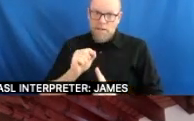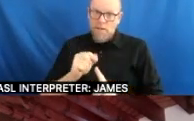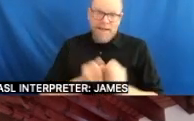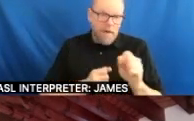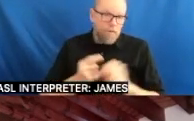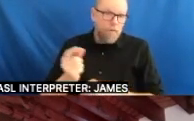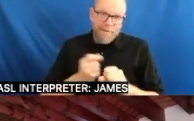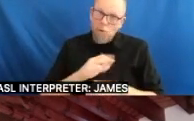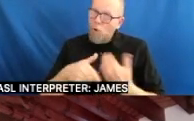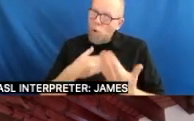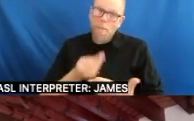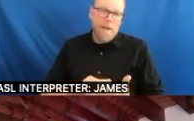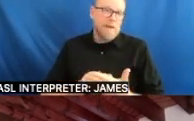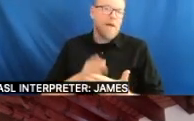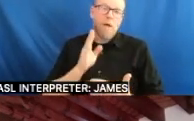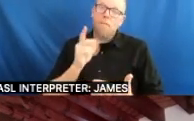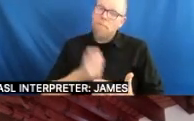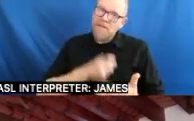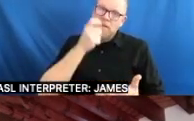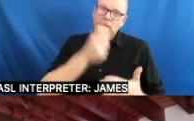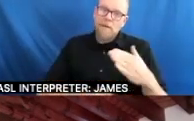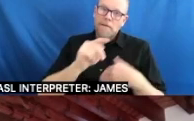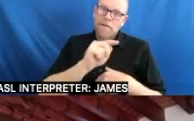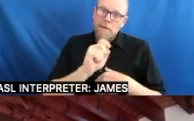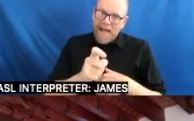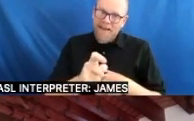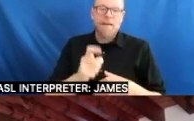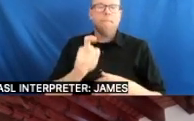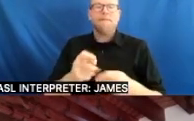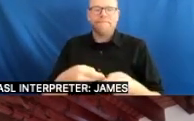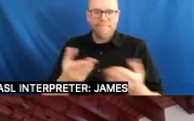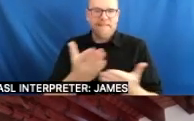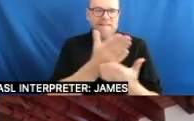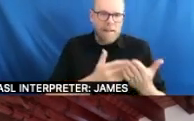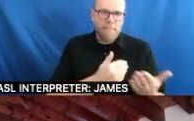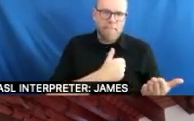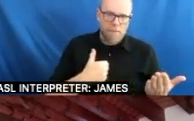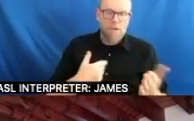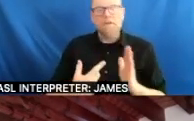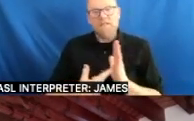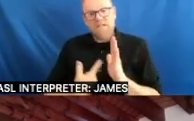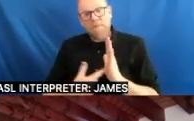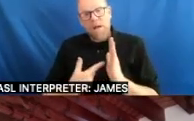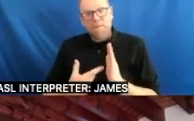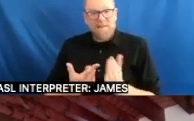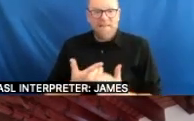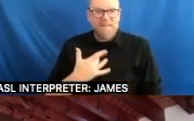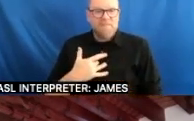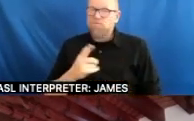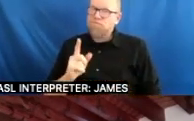year all of that money is taxed and it has to go to some of the members. So sometimes it can discourage long-term